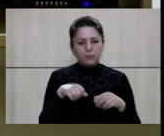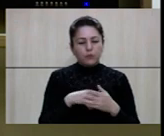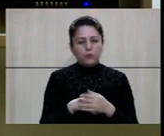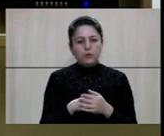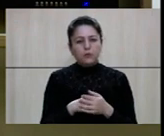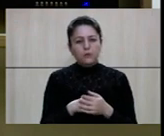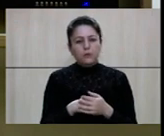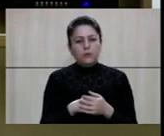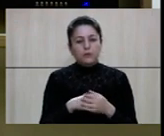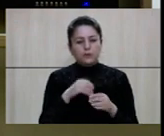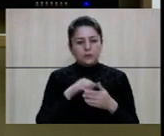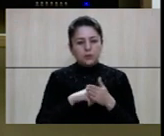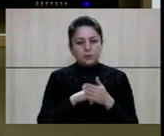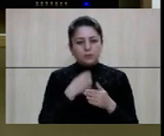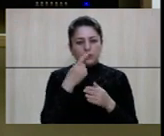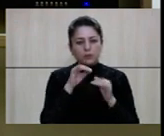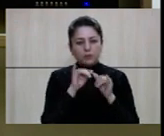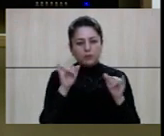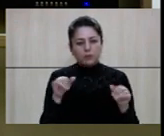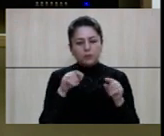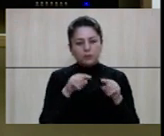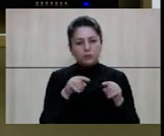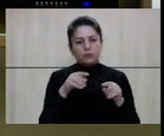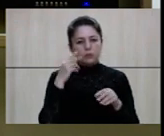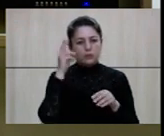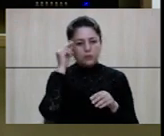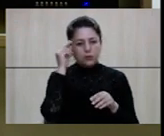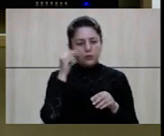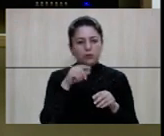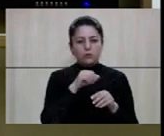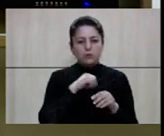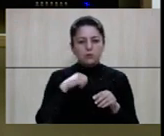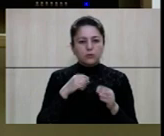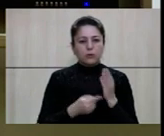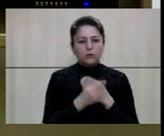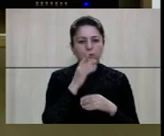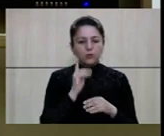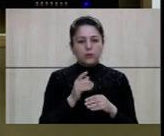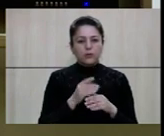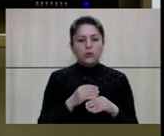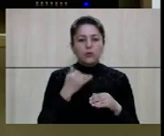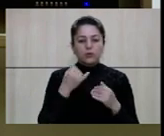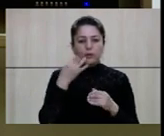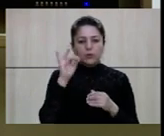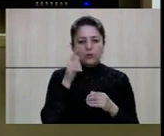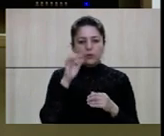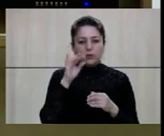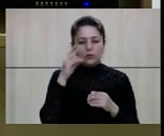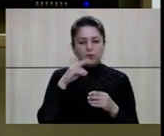bo'ladi. Chunki 1 ga ko'paytirganda shu sonni o'zi hosil bo'ladi. Endi yig'indini topamiz.